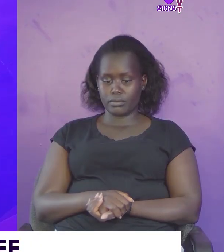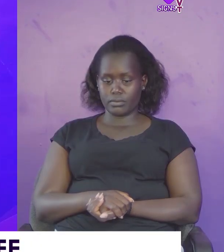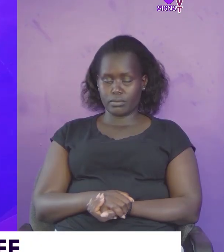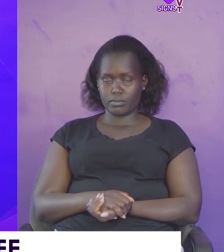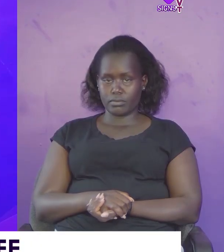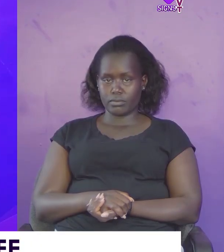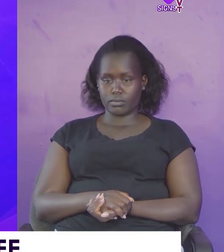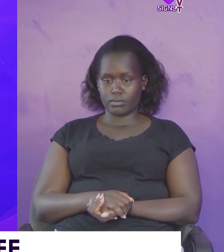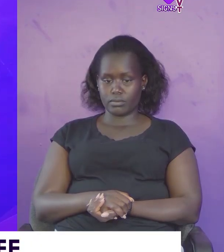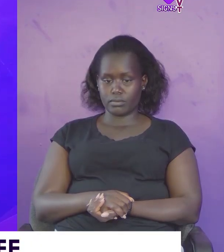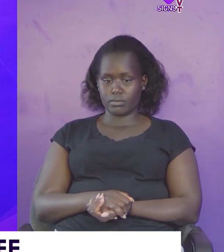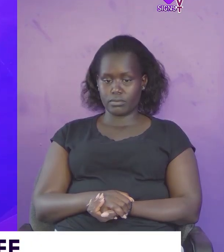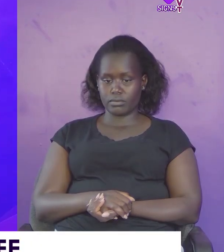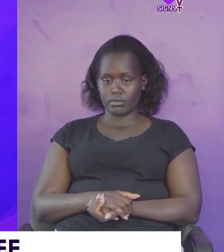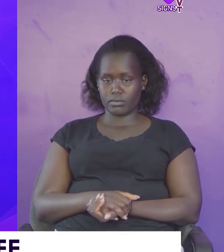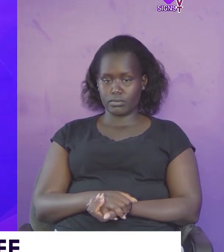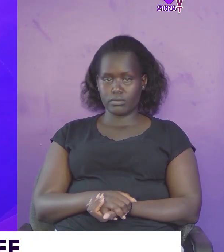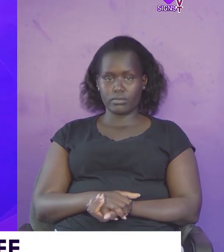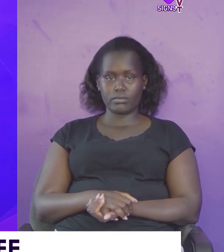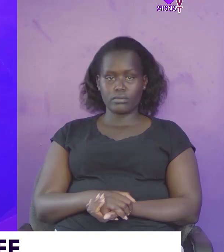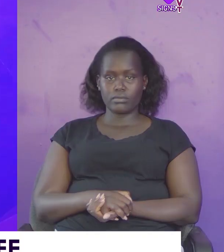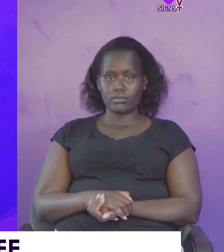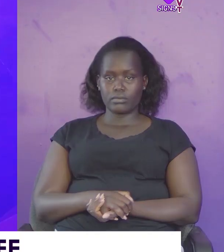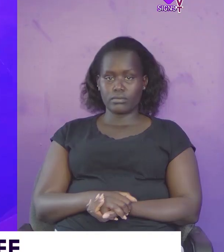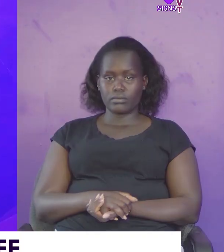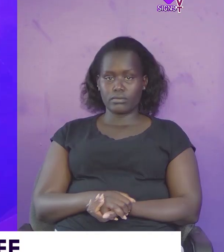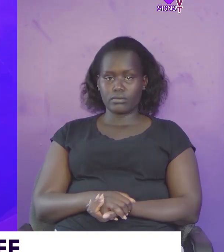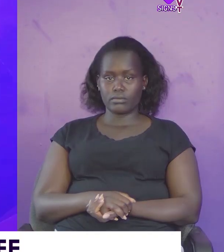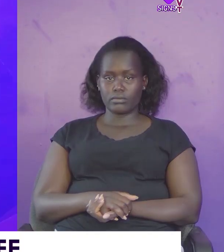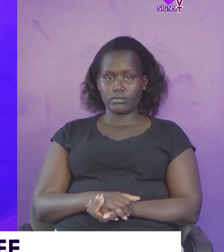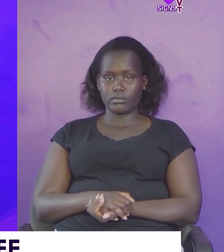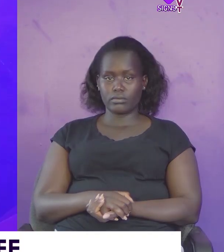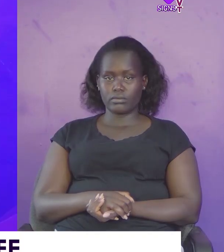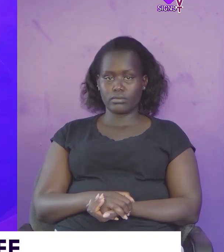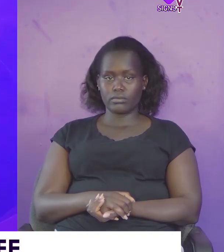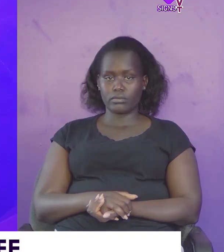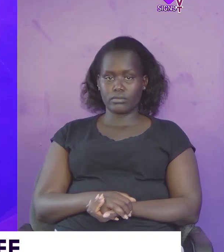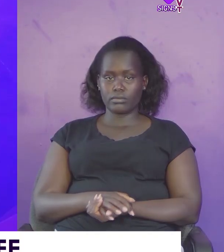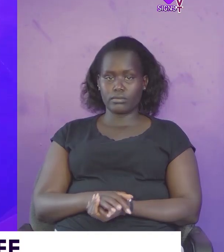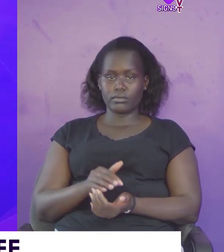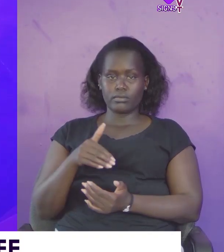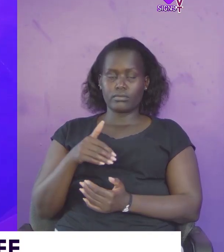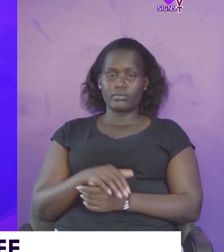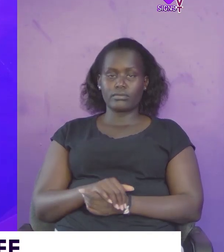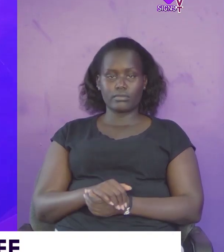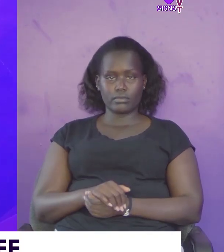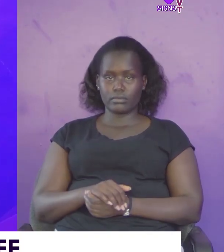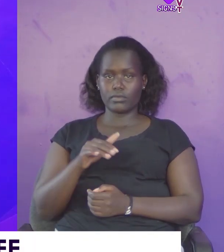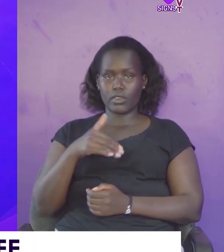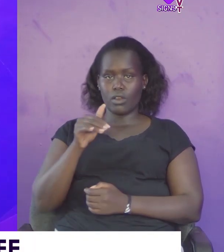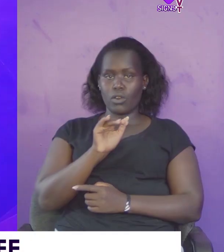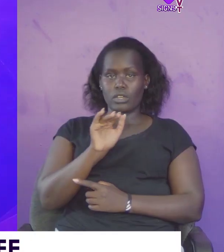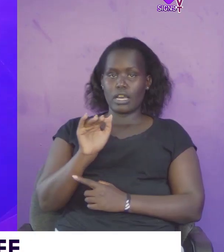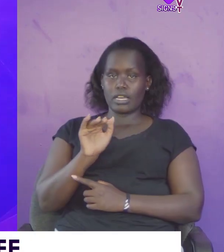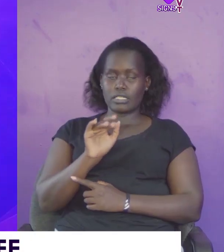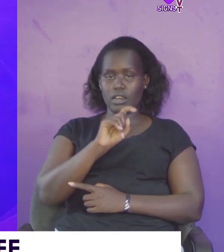Yeah, Hey, but- nimekuweza. I'm a happy guy. Yeah, I always ask you questions and you're back. Today I've asked you questions and